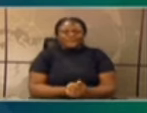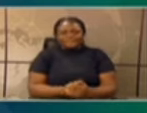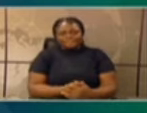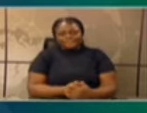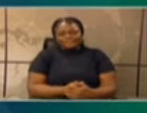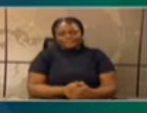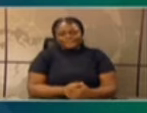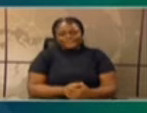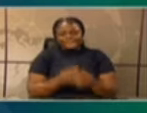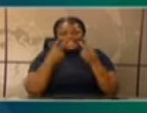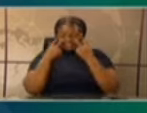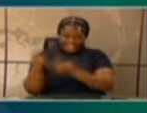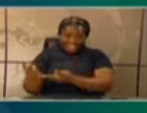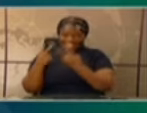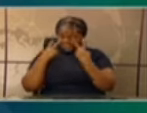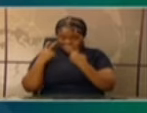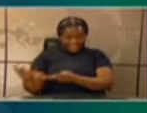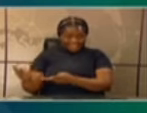She